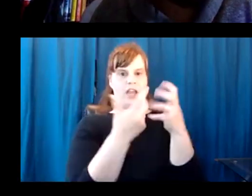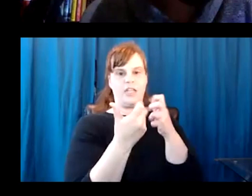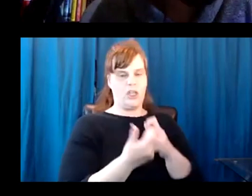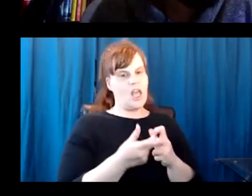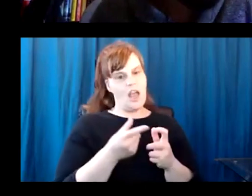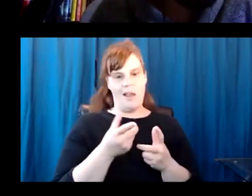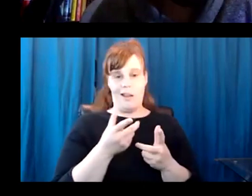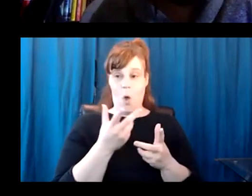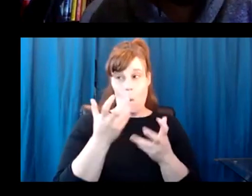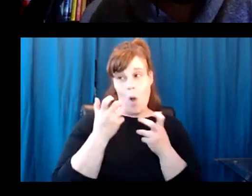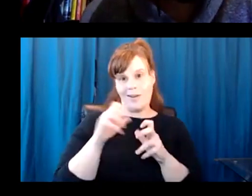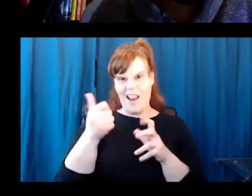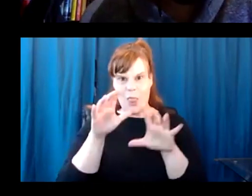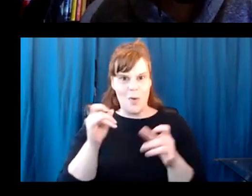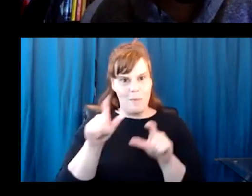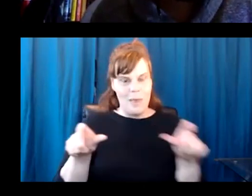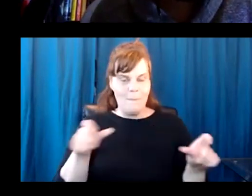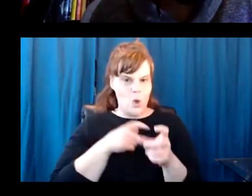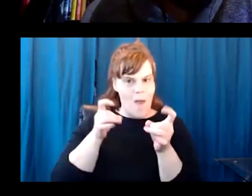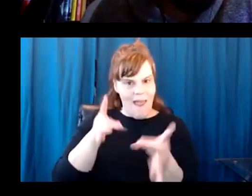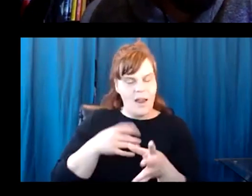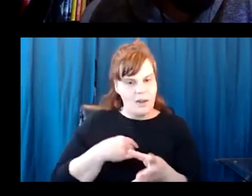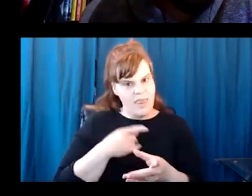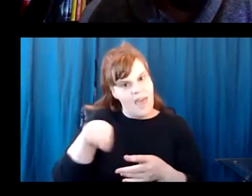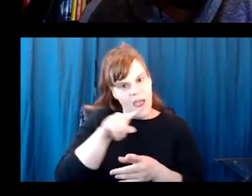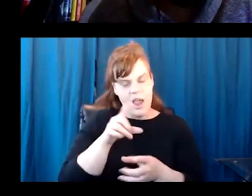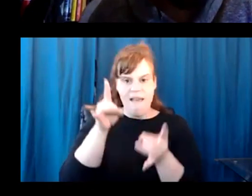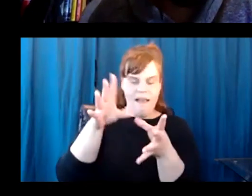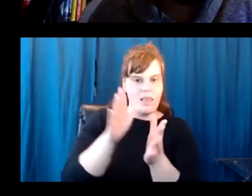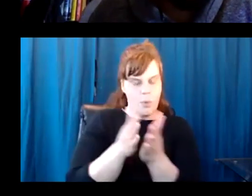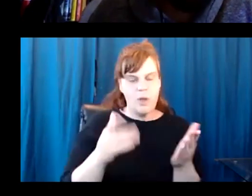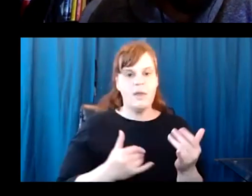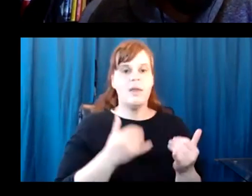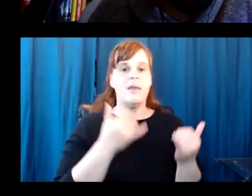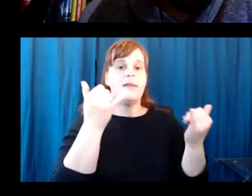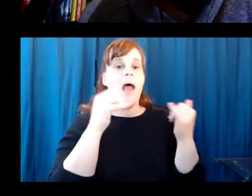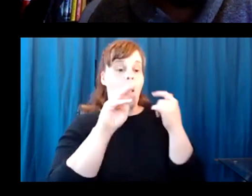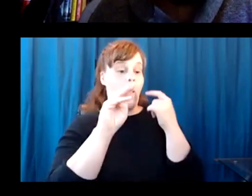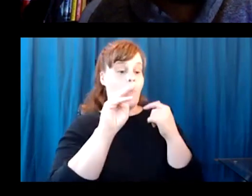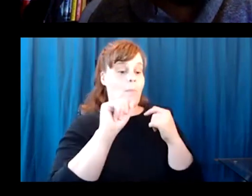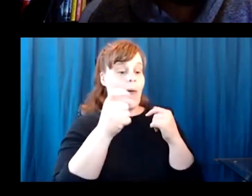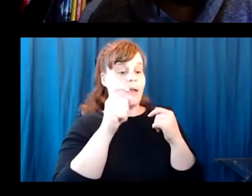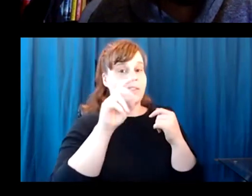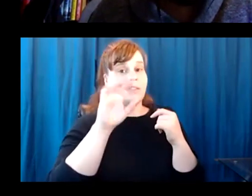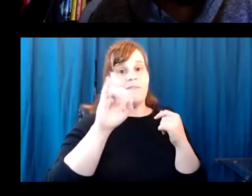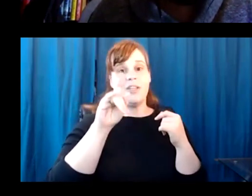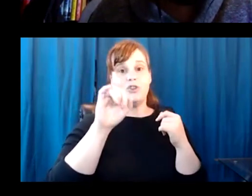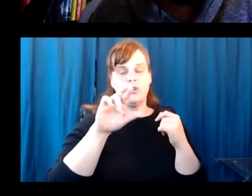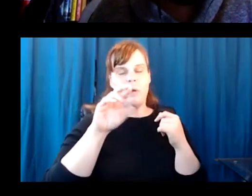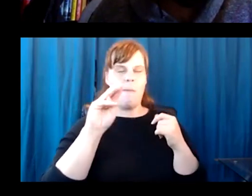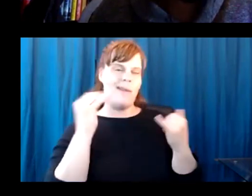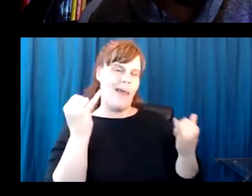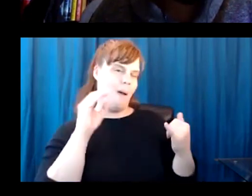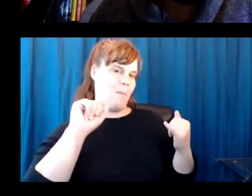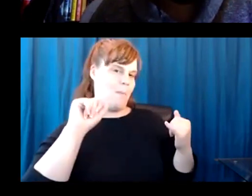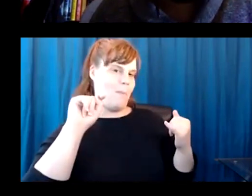hate, they despise it. Meanwhile, Max Discher, now Matthew Fisher, wins the white girl.